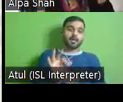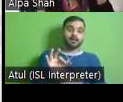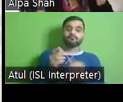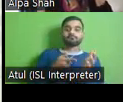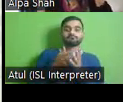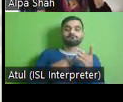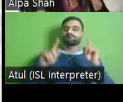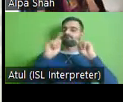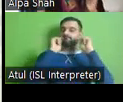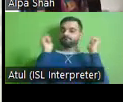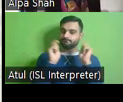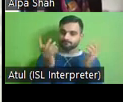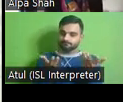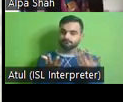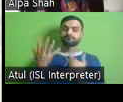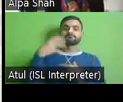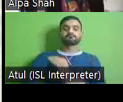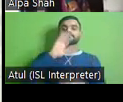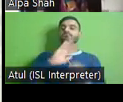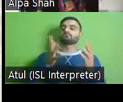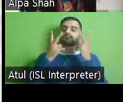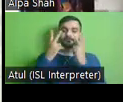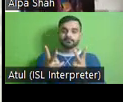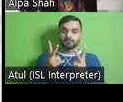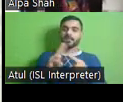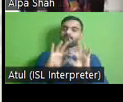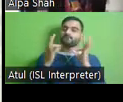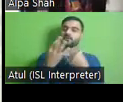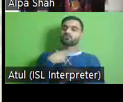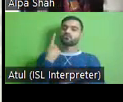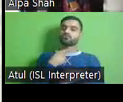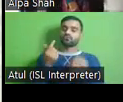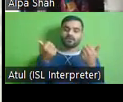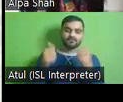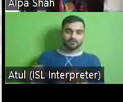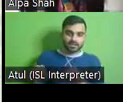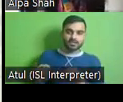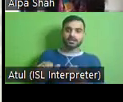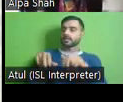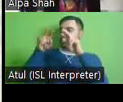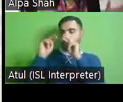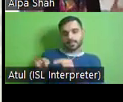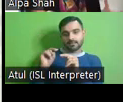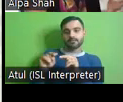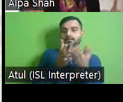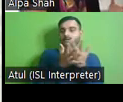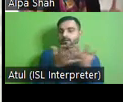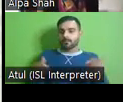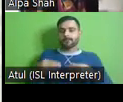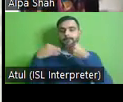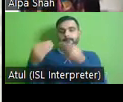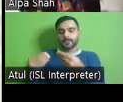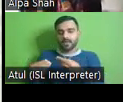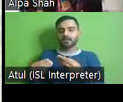agricultural festivals. Also, they are supposed to look after families who fall in times of need. They kind of provide a